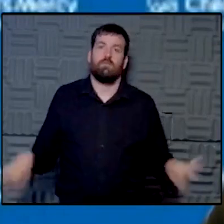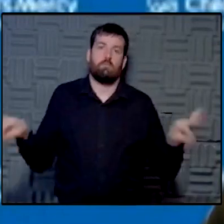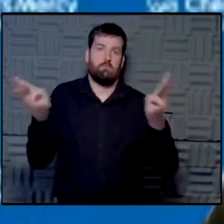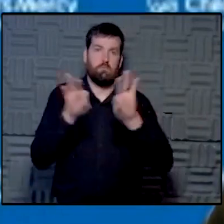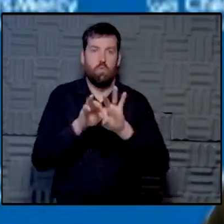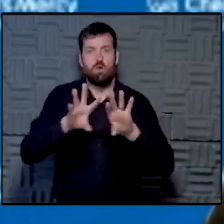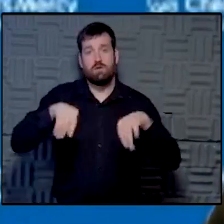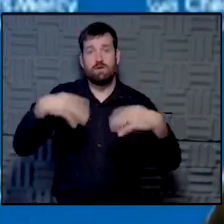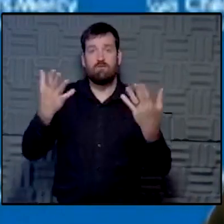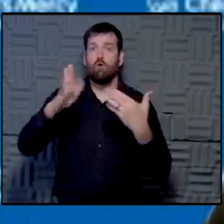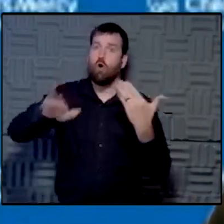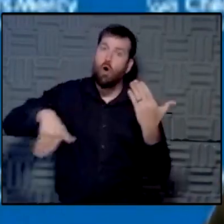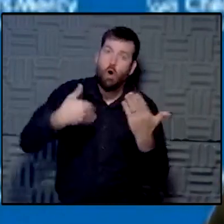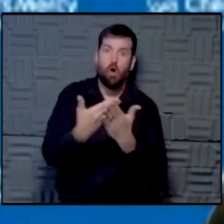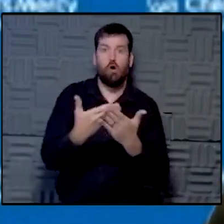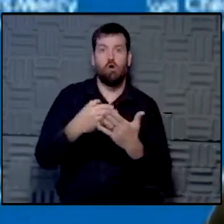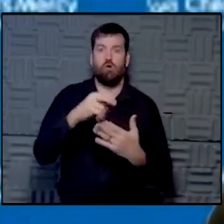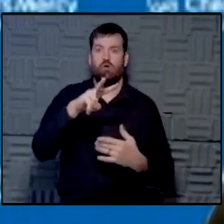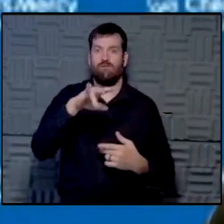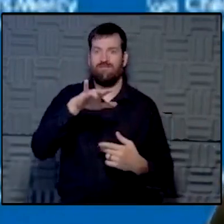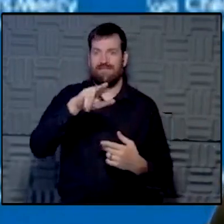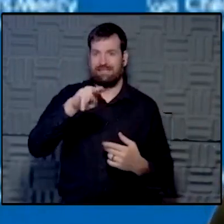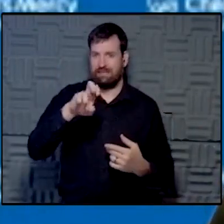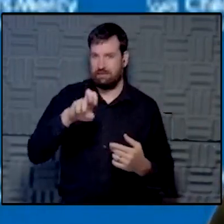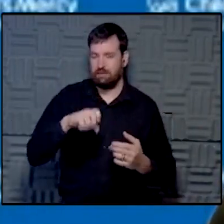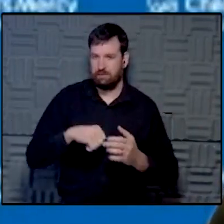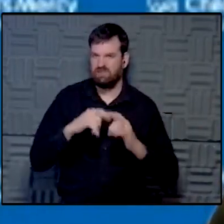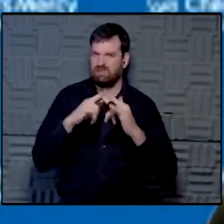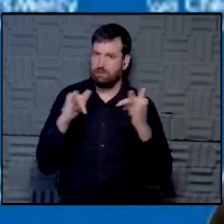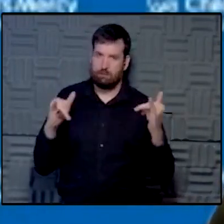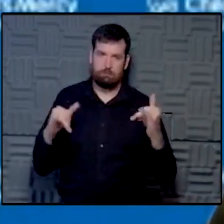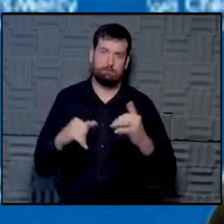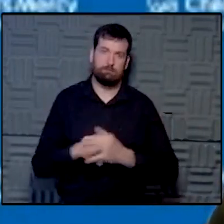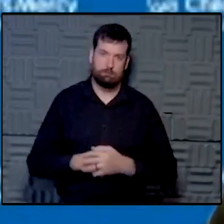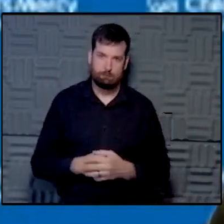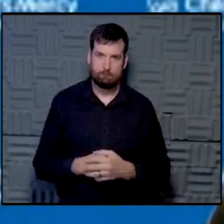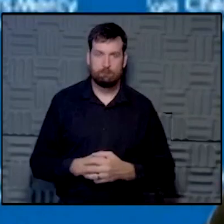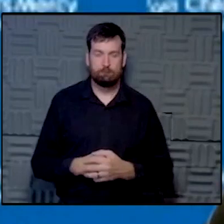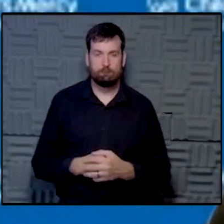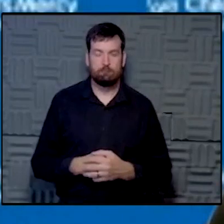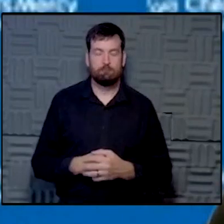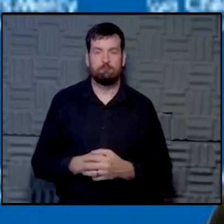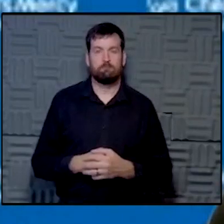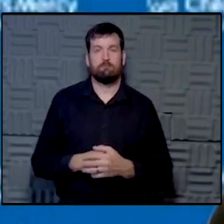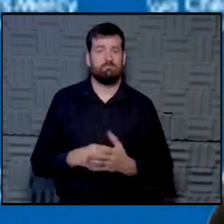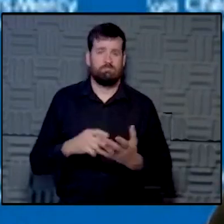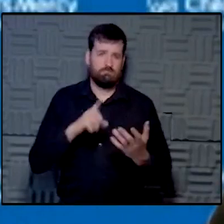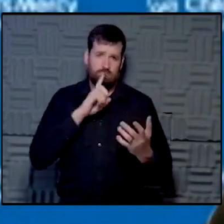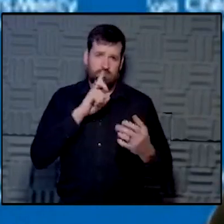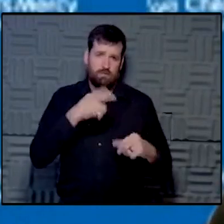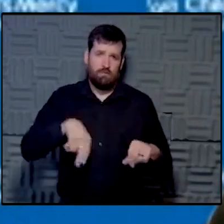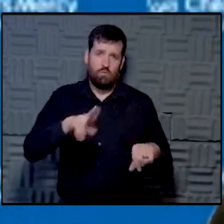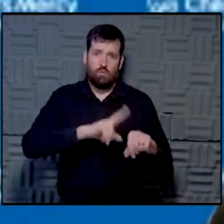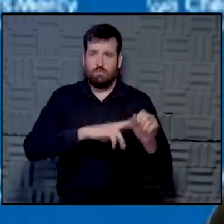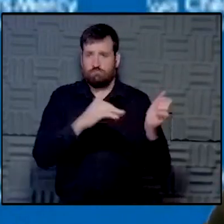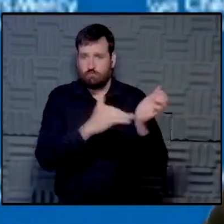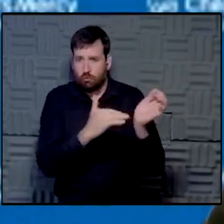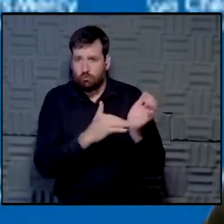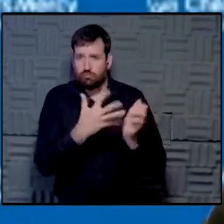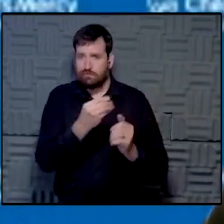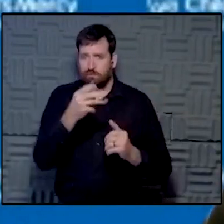give all vaccines for children at the same time. So it's up to the discretion, of course, of the physician and the